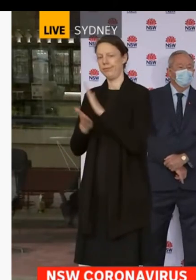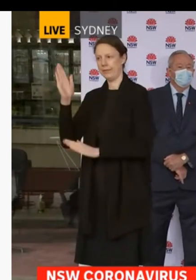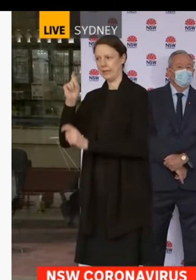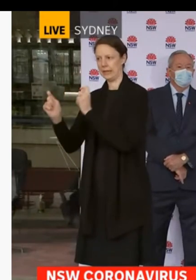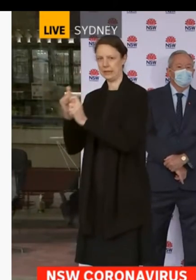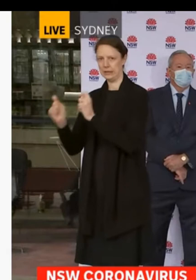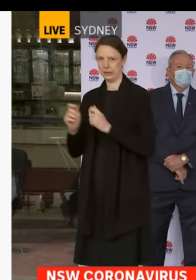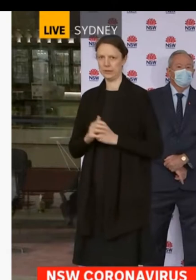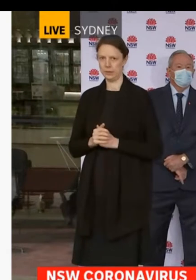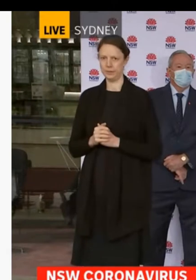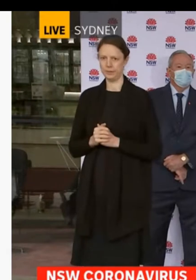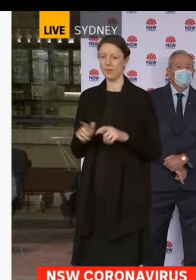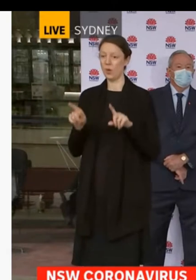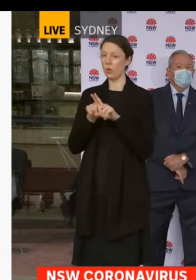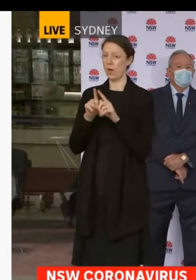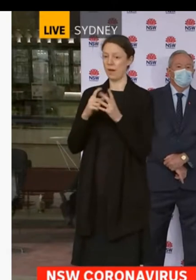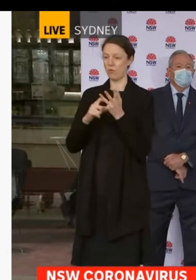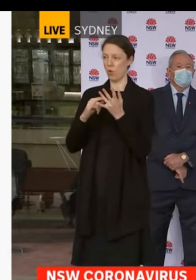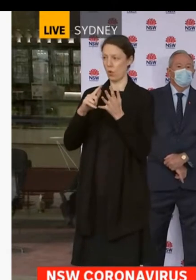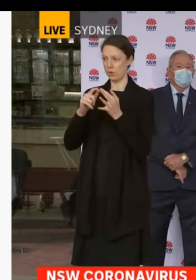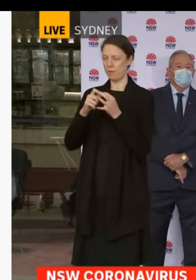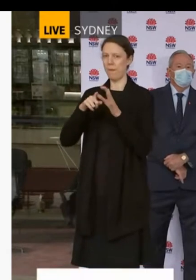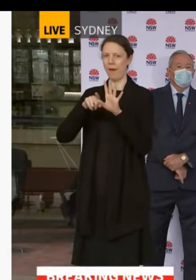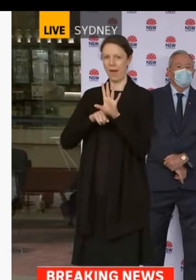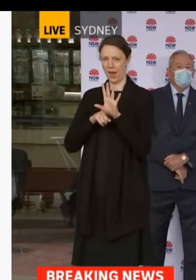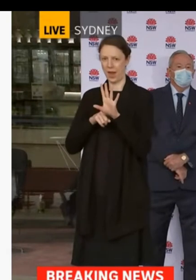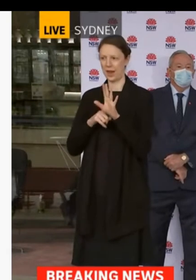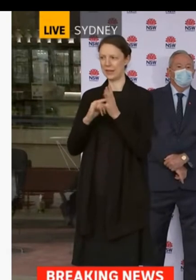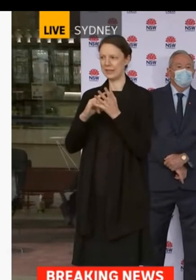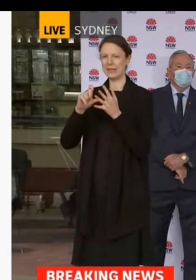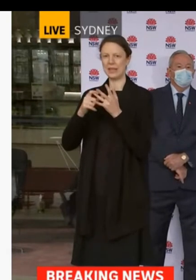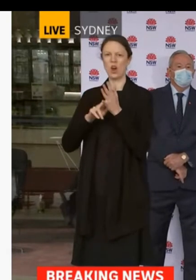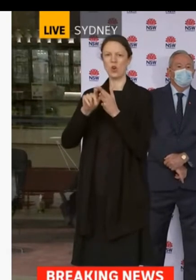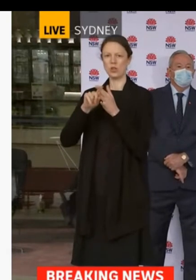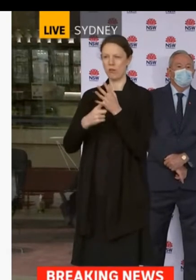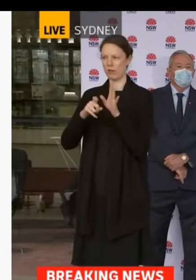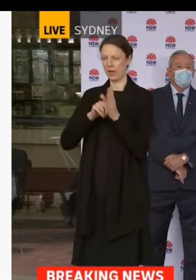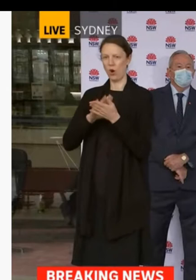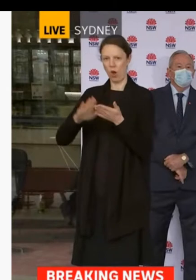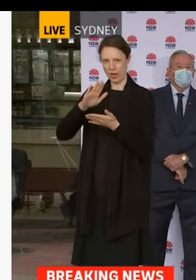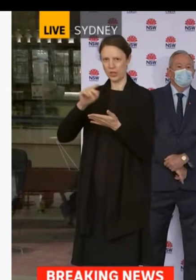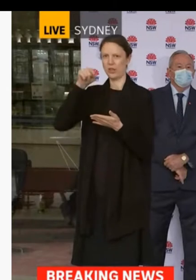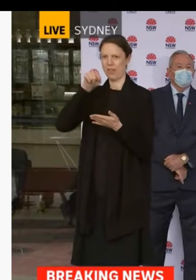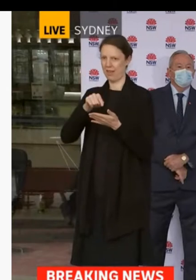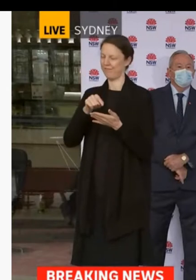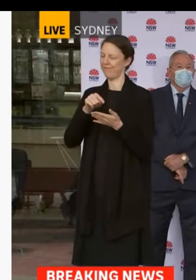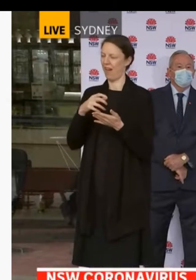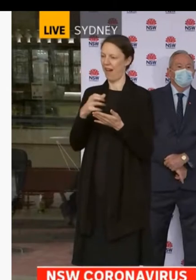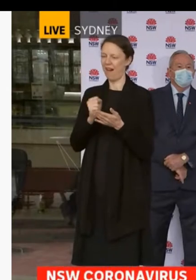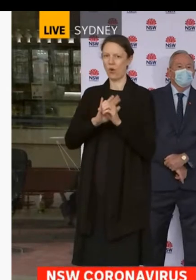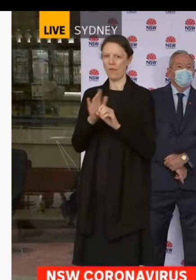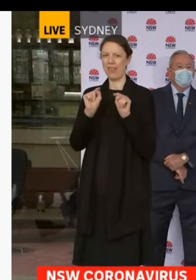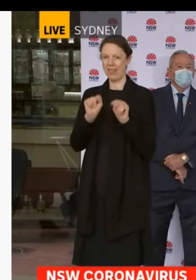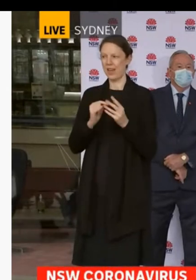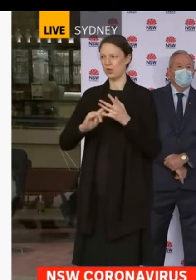today for cleaning, all staff and student have been asked to self-isolate until they receive further advice. There are some additional cases linked